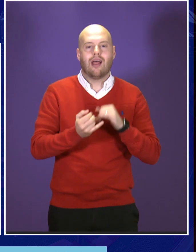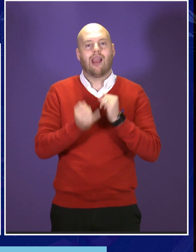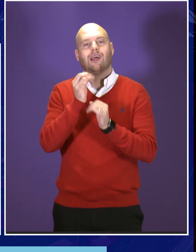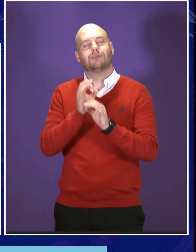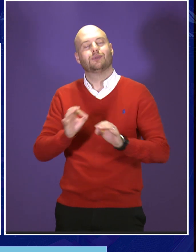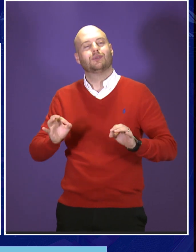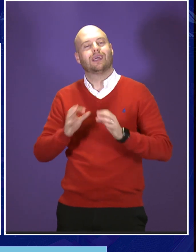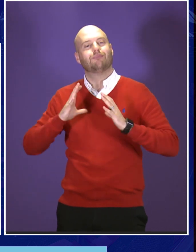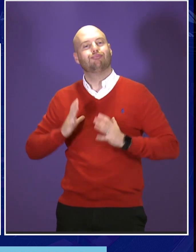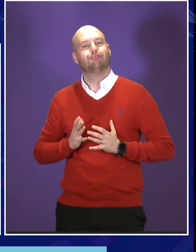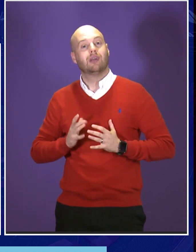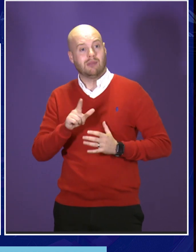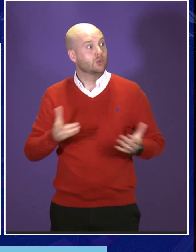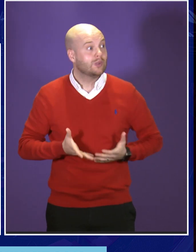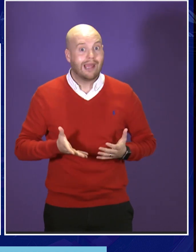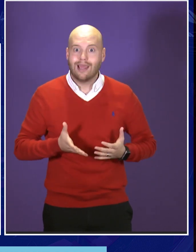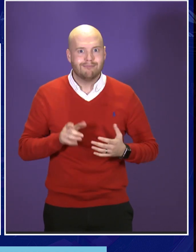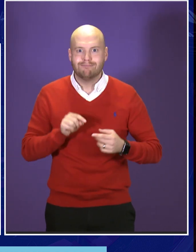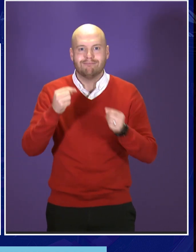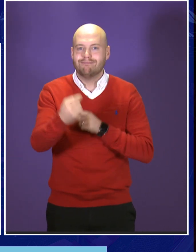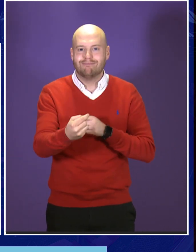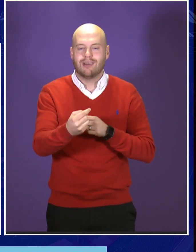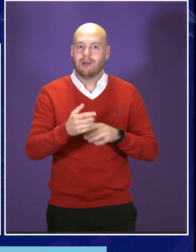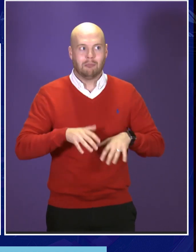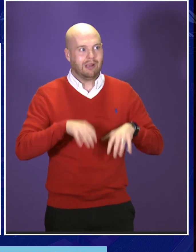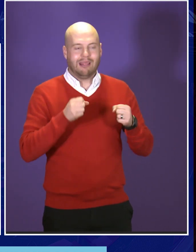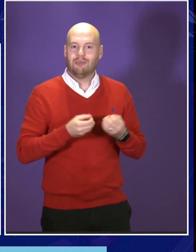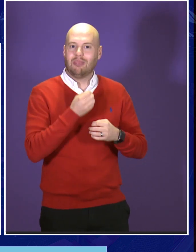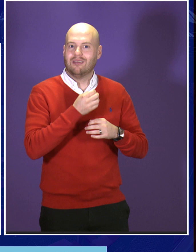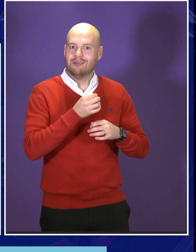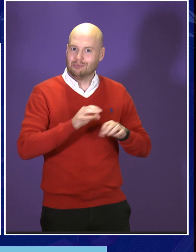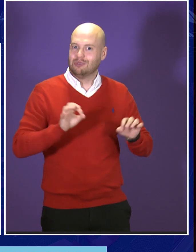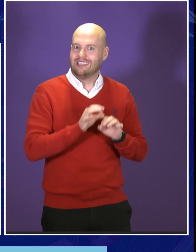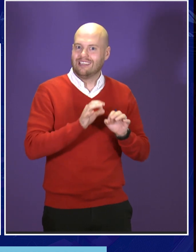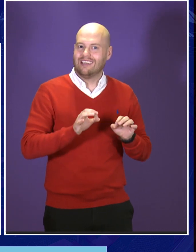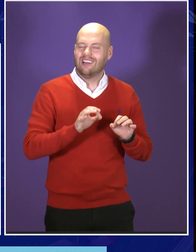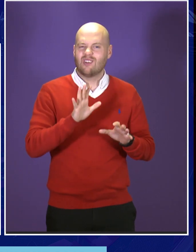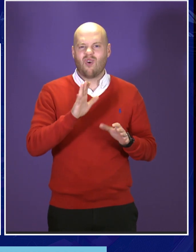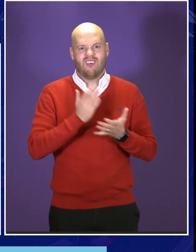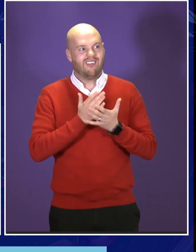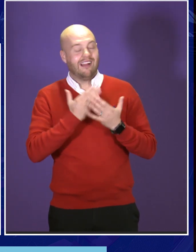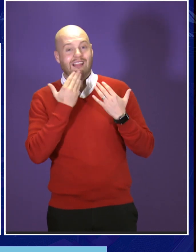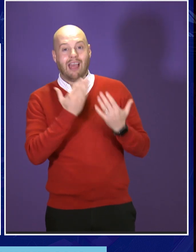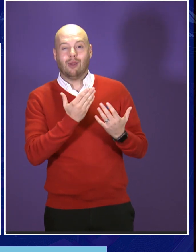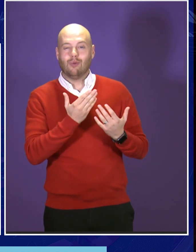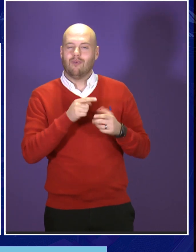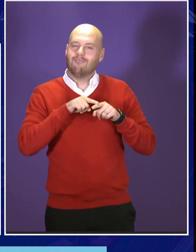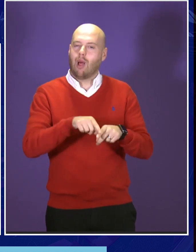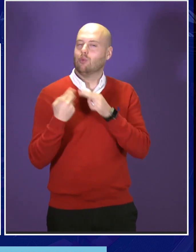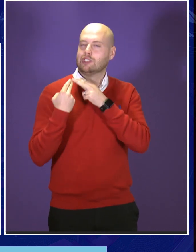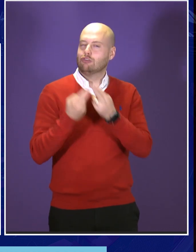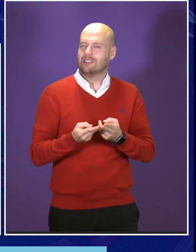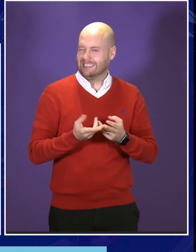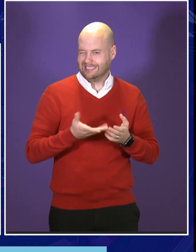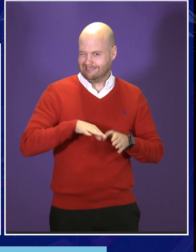it. So Edinburgh Culture Summit, my sincere thanks for doing away with tradition yet again so gracefully. I